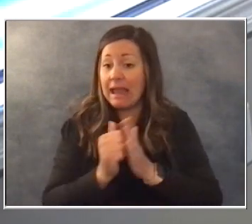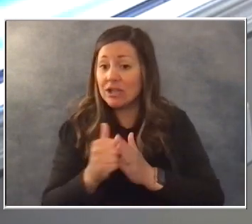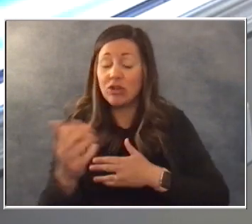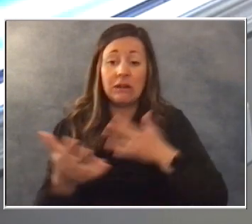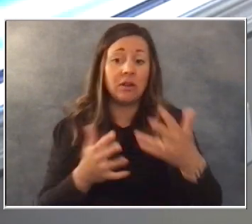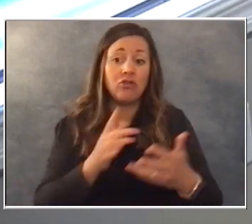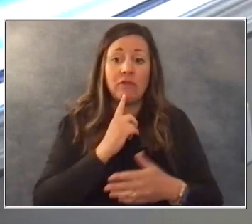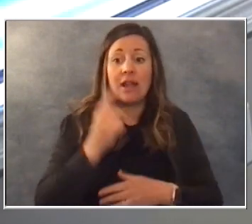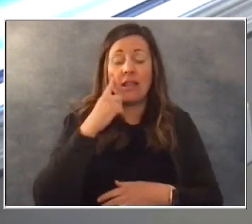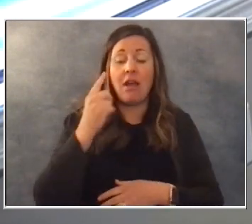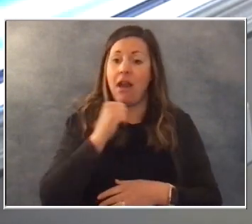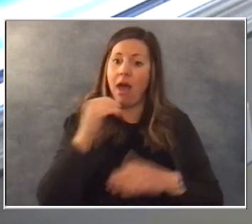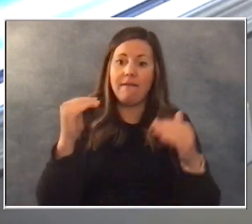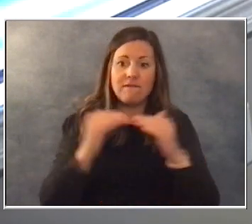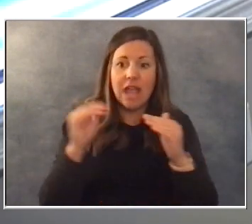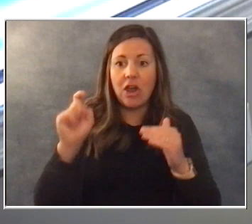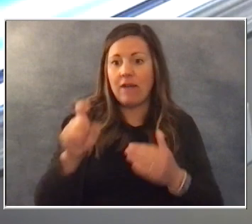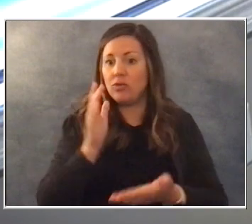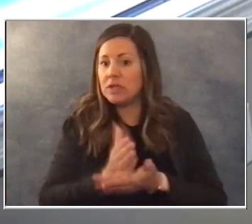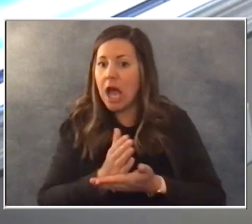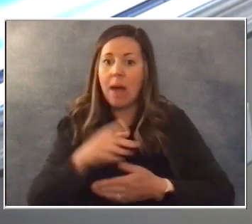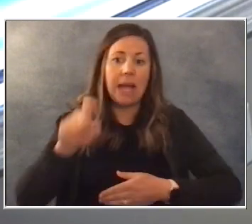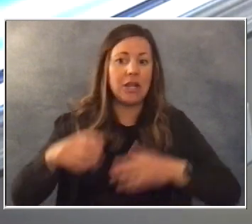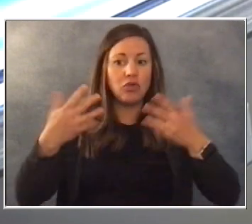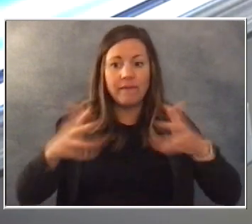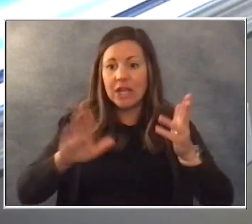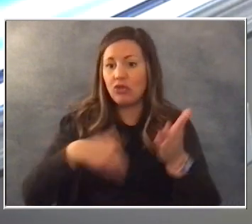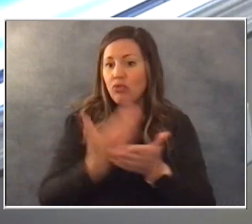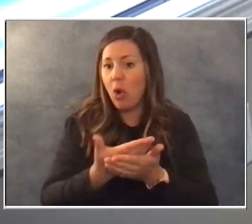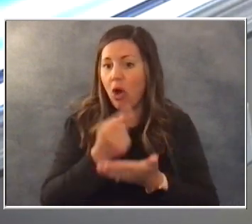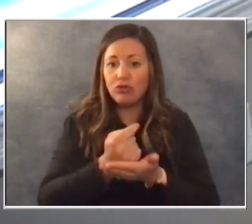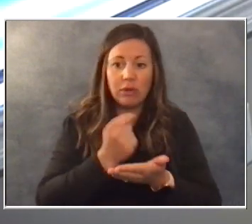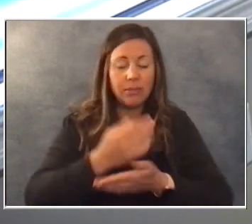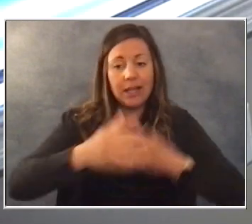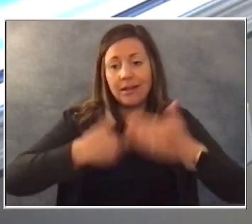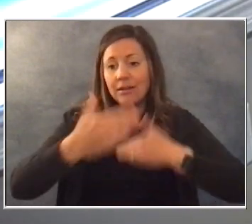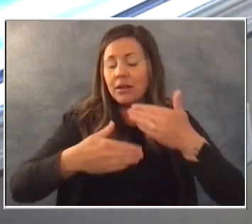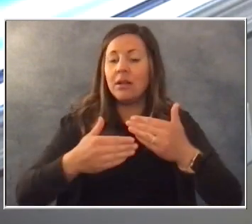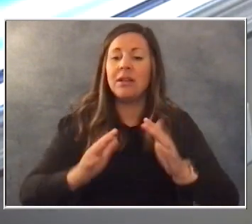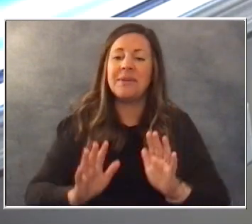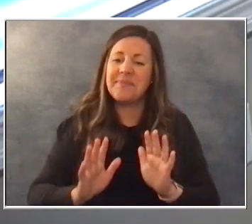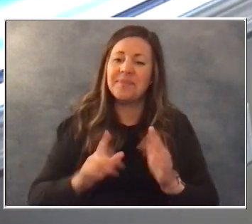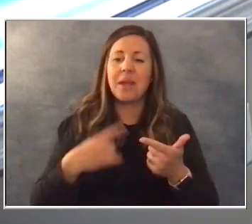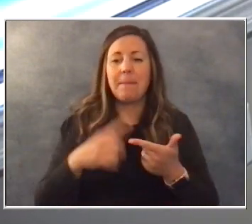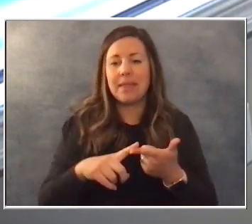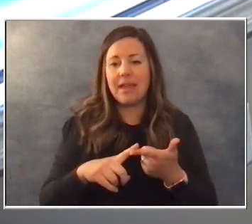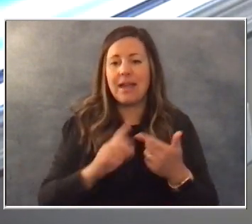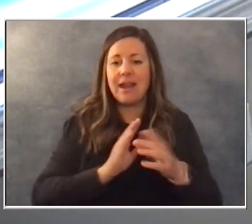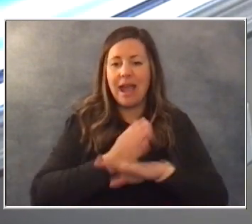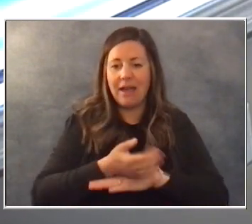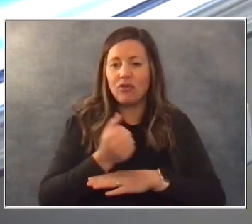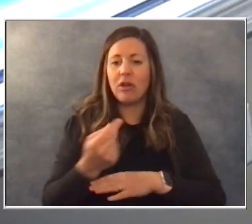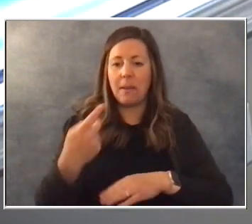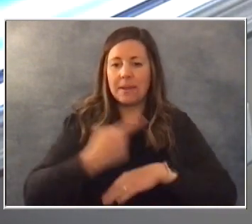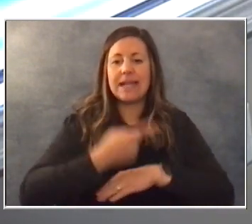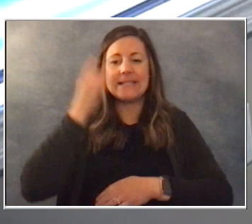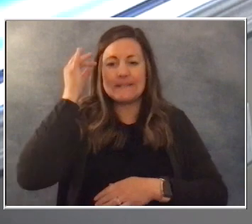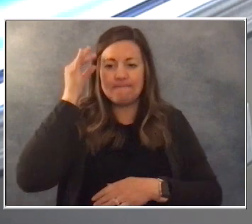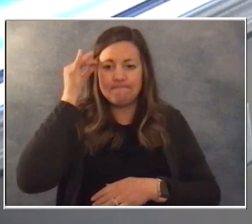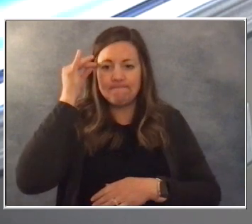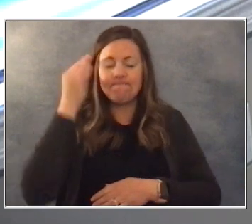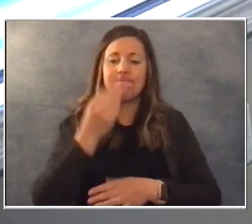that I have to stop. I need to finish all of this. But then after a couple days of thinking about